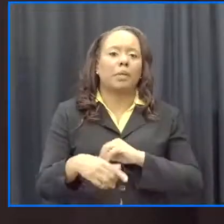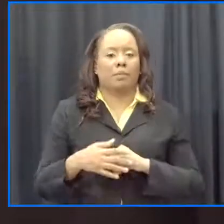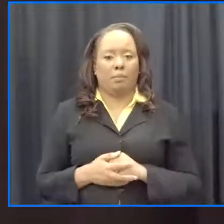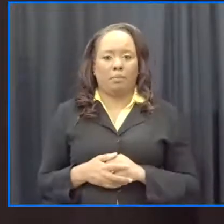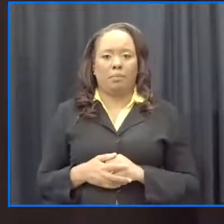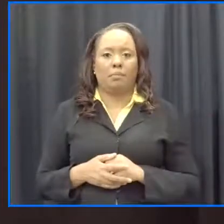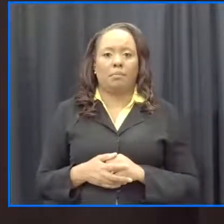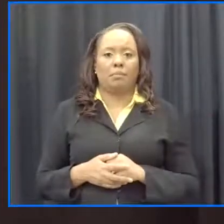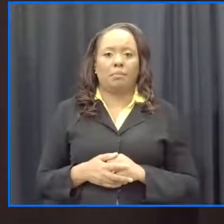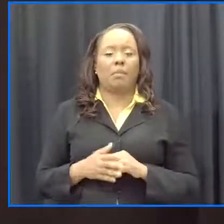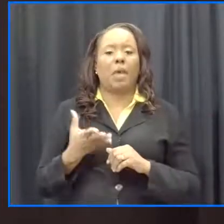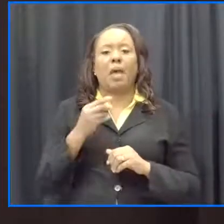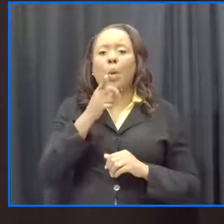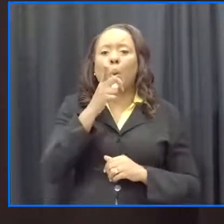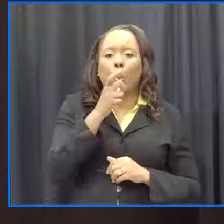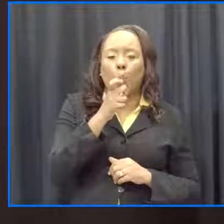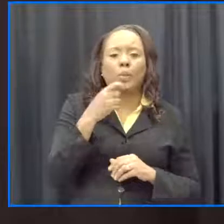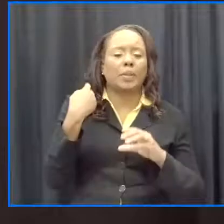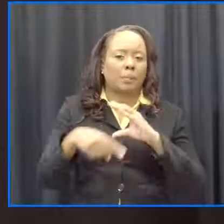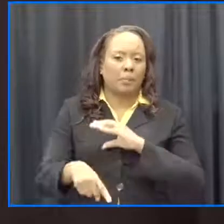delivered.